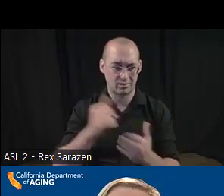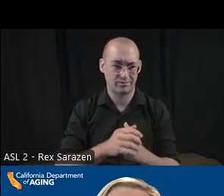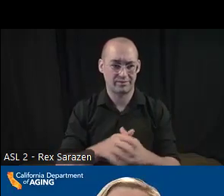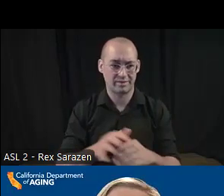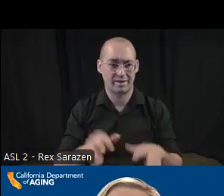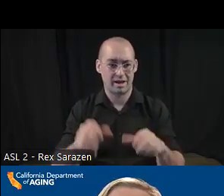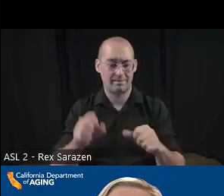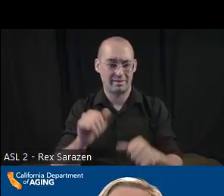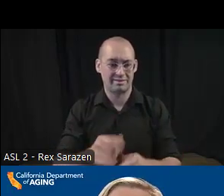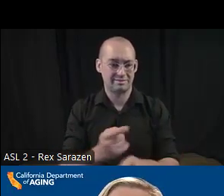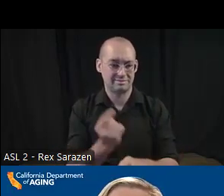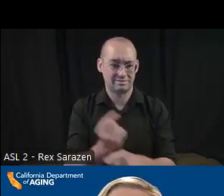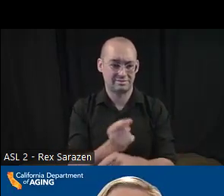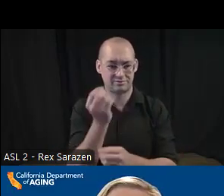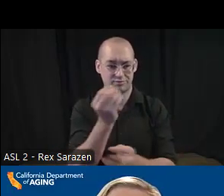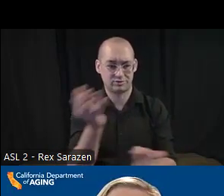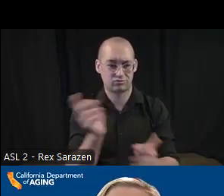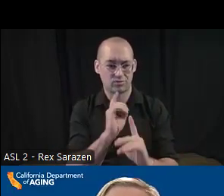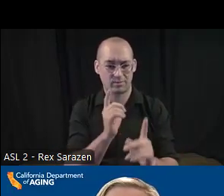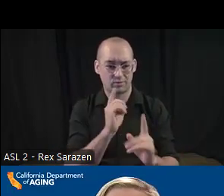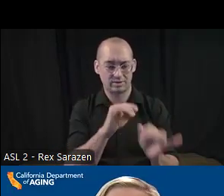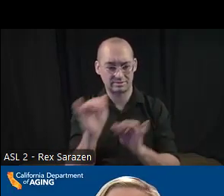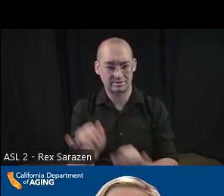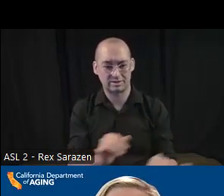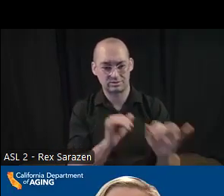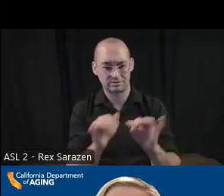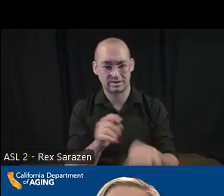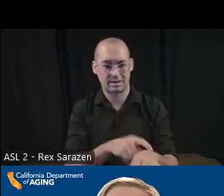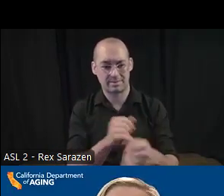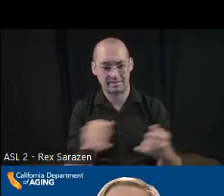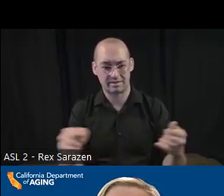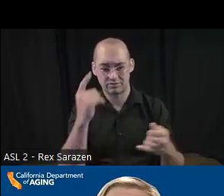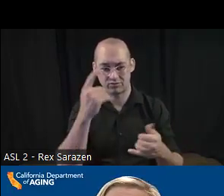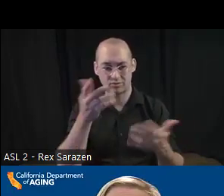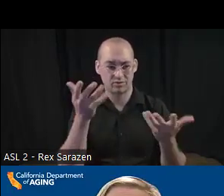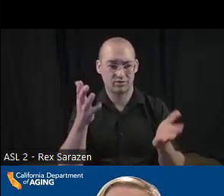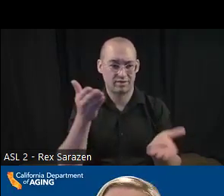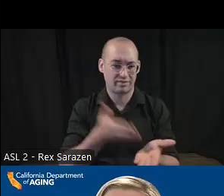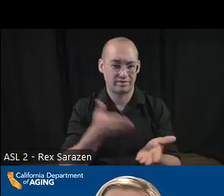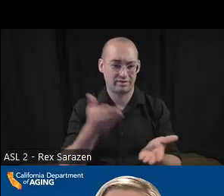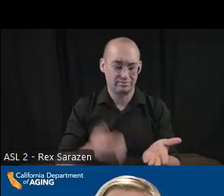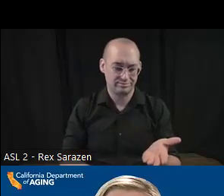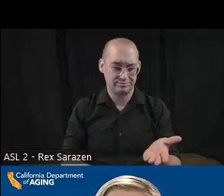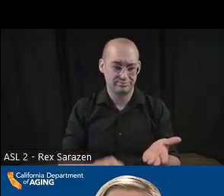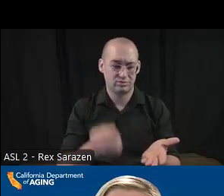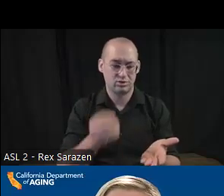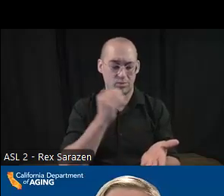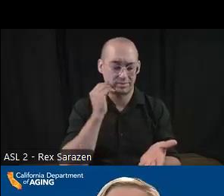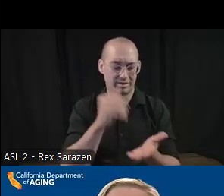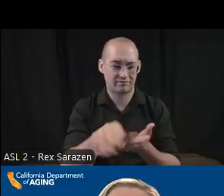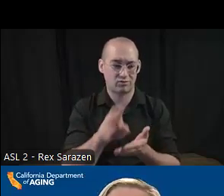adopting consistent data reporting standards and timelines for our congregate and home delivered